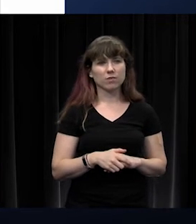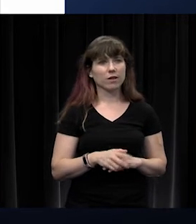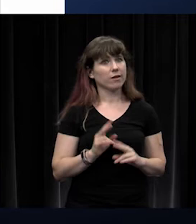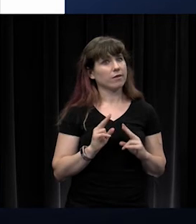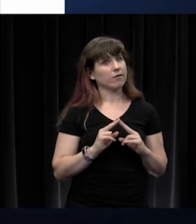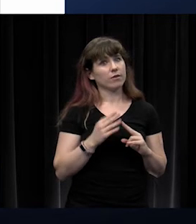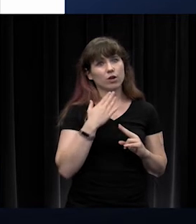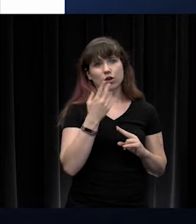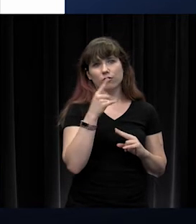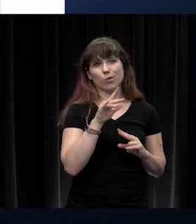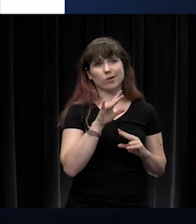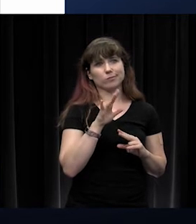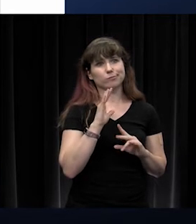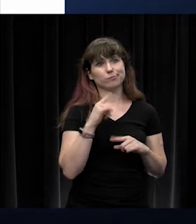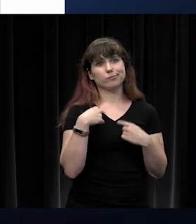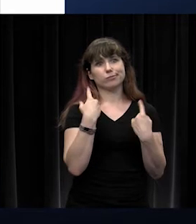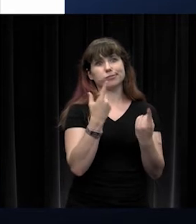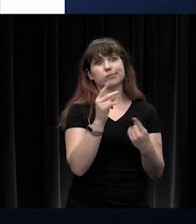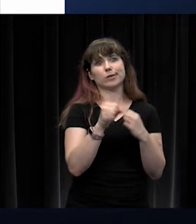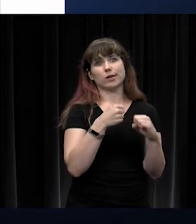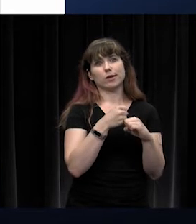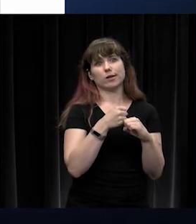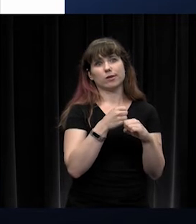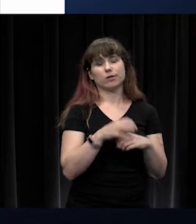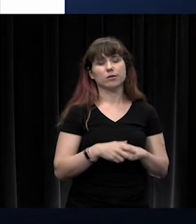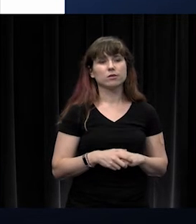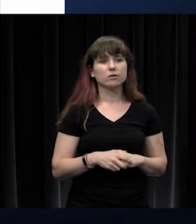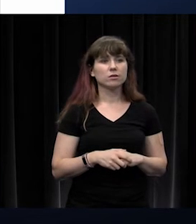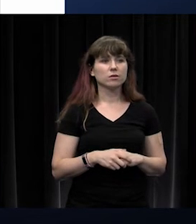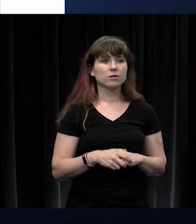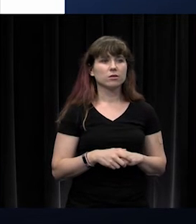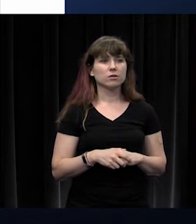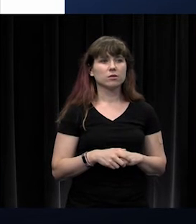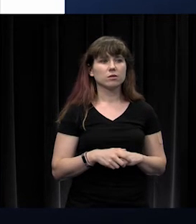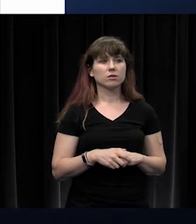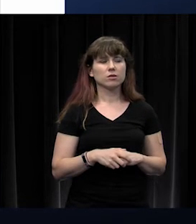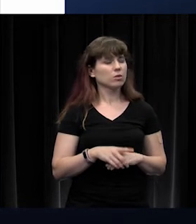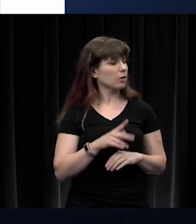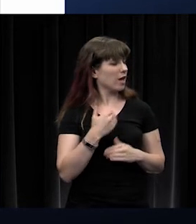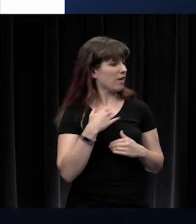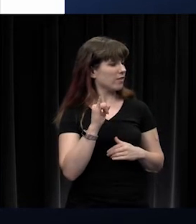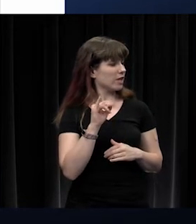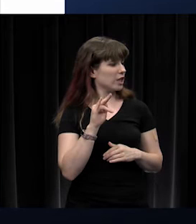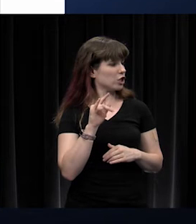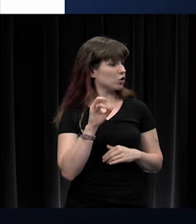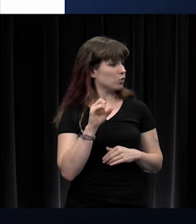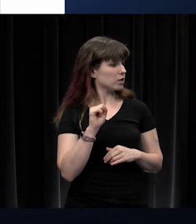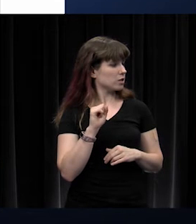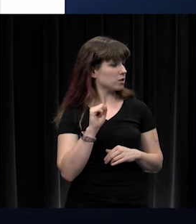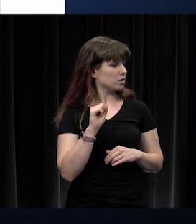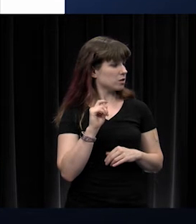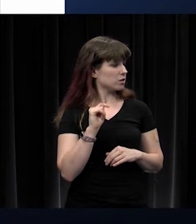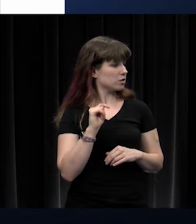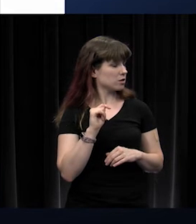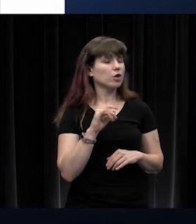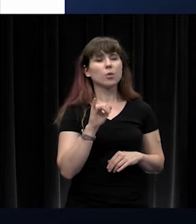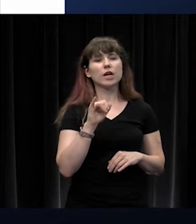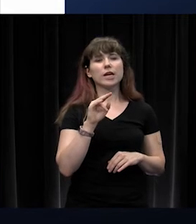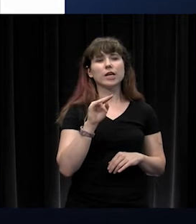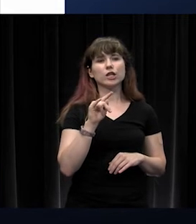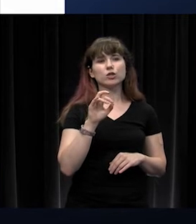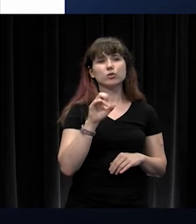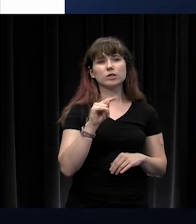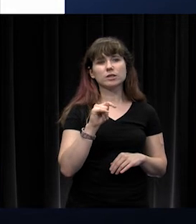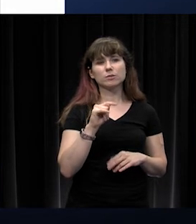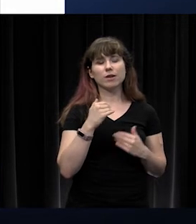good. Because of rates, and I'm not sure if we have, interest rate chart? So interest rates and finance committee, we have a